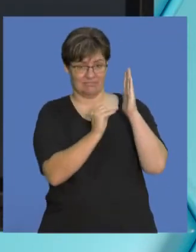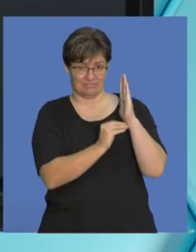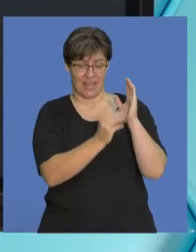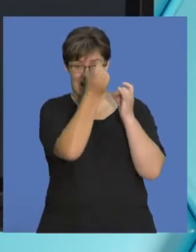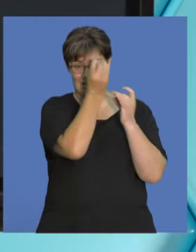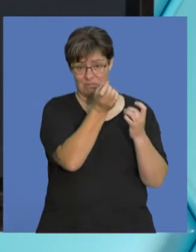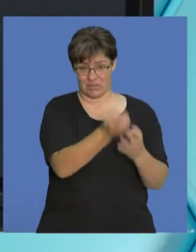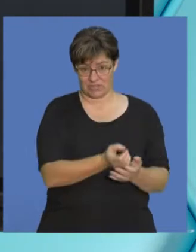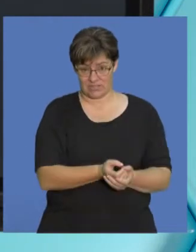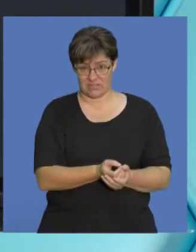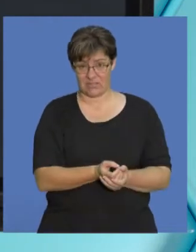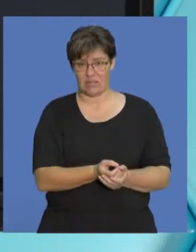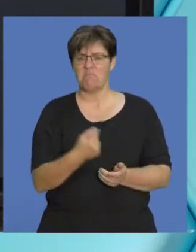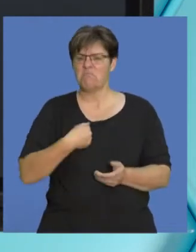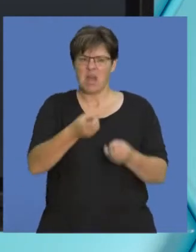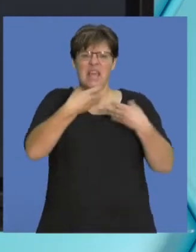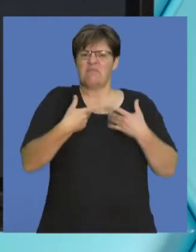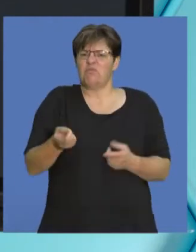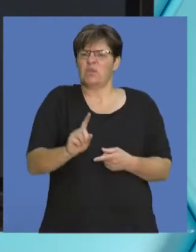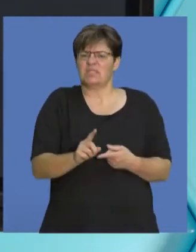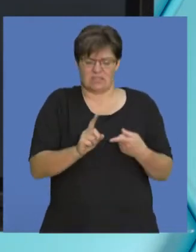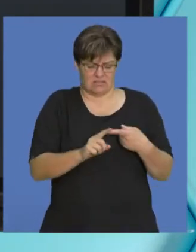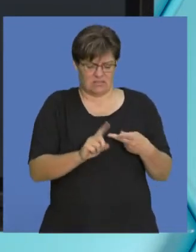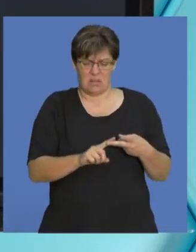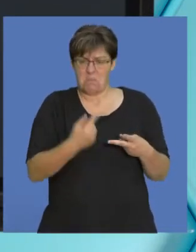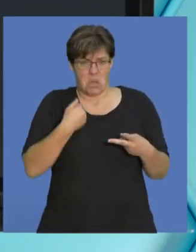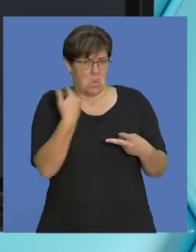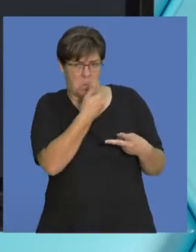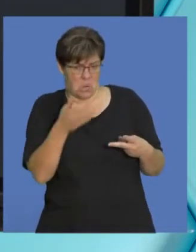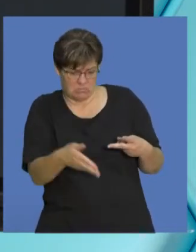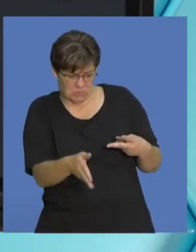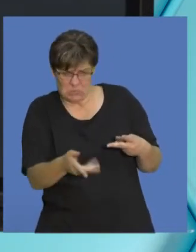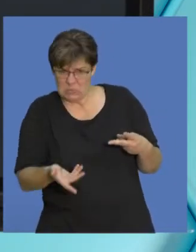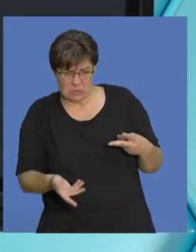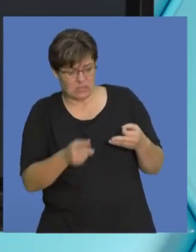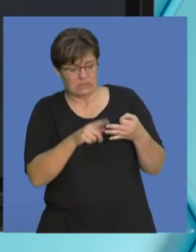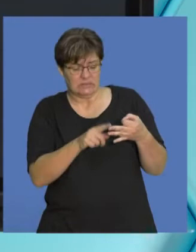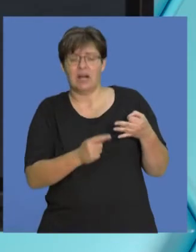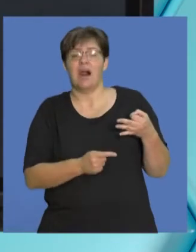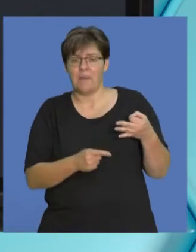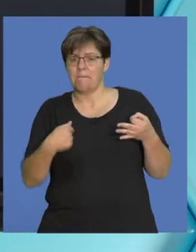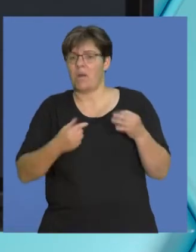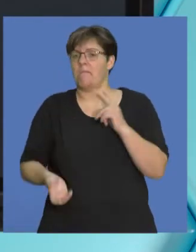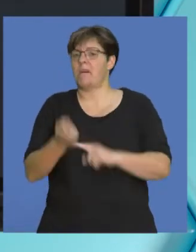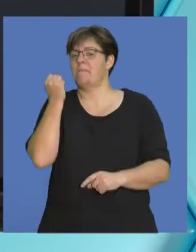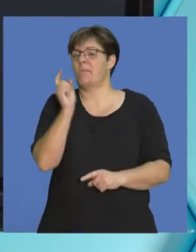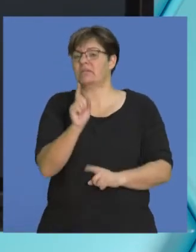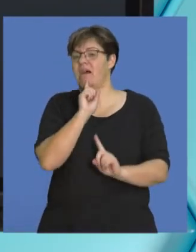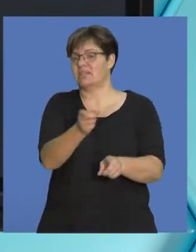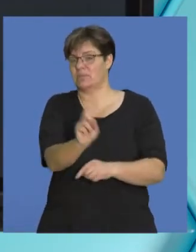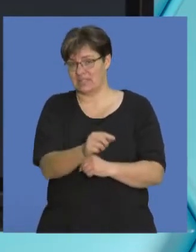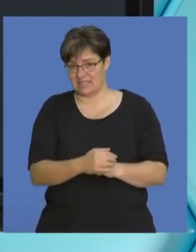so that you know what is it that you are given, what is it that you do not have, and what exactly is it that they want you to find. And then you can